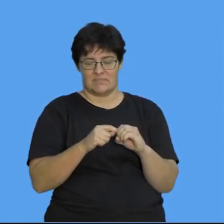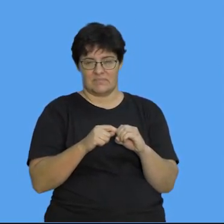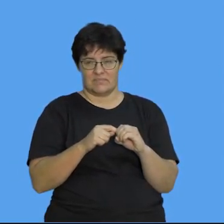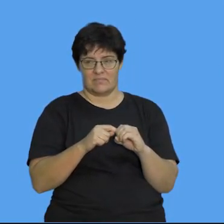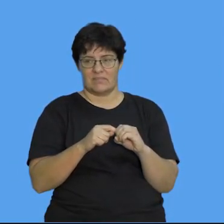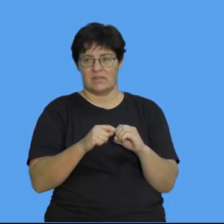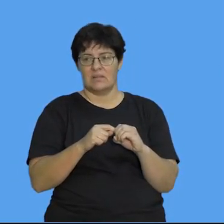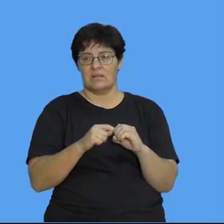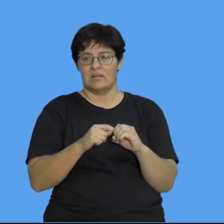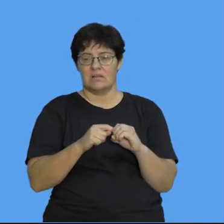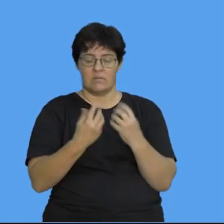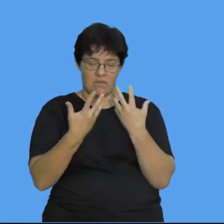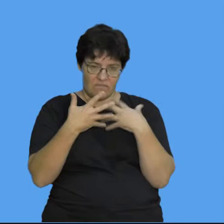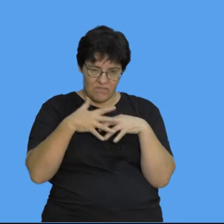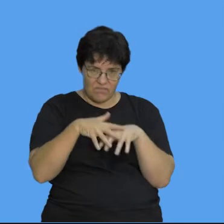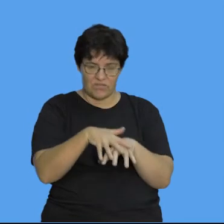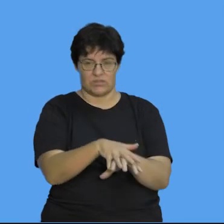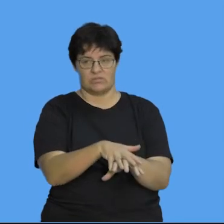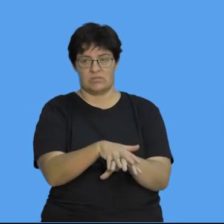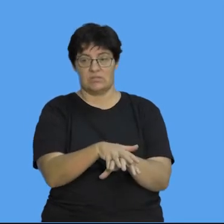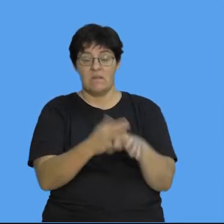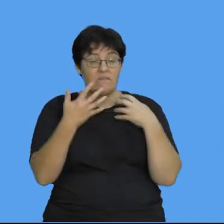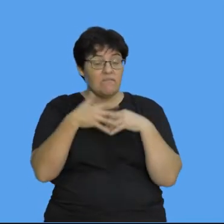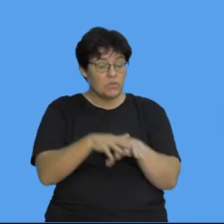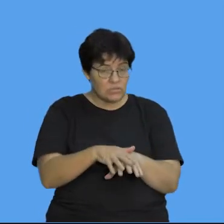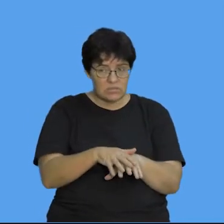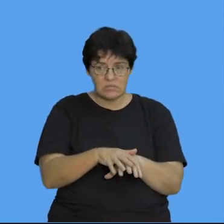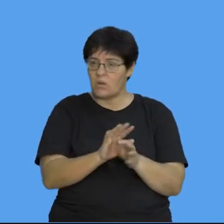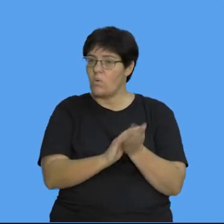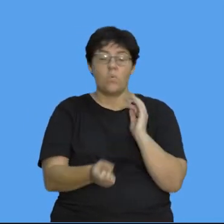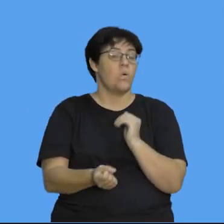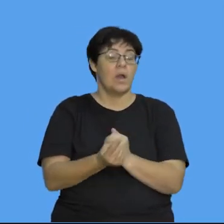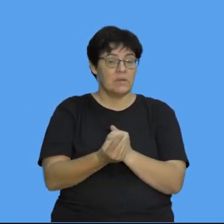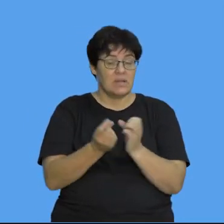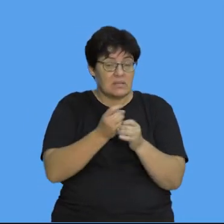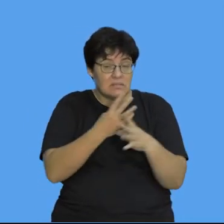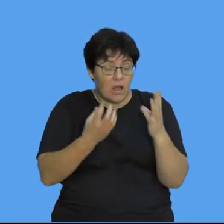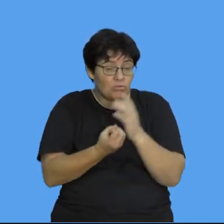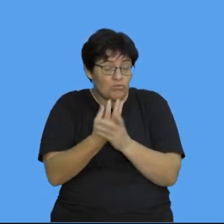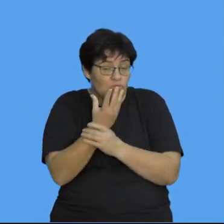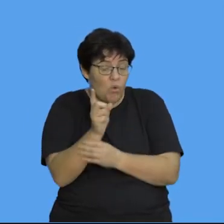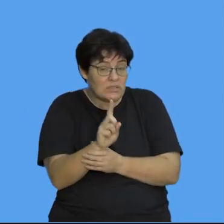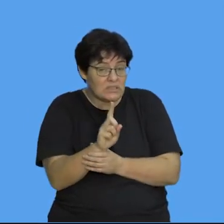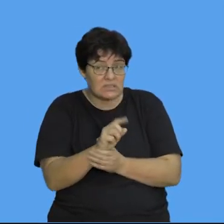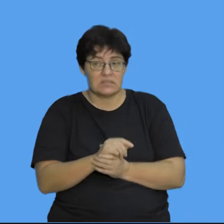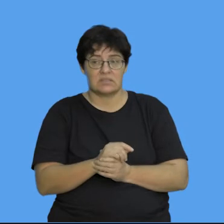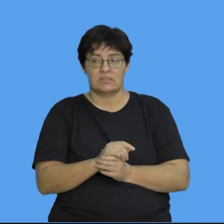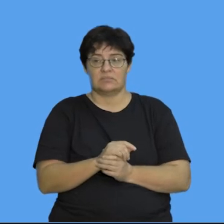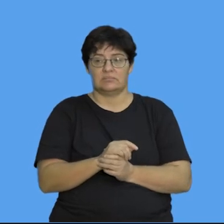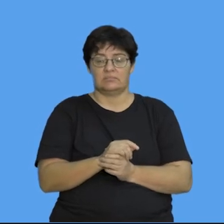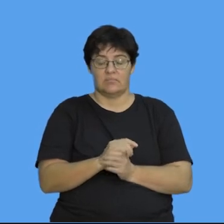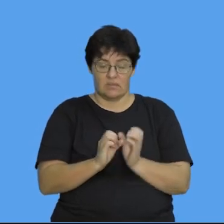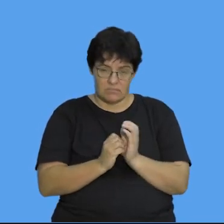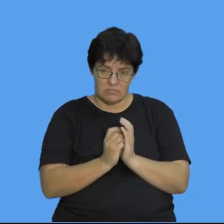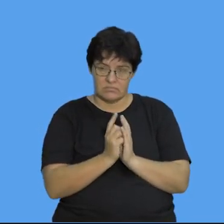It swims, all right? And then they fuse. And when they fuse, guess what's going to start to